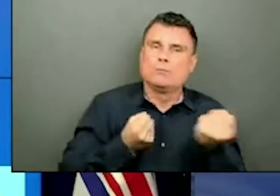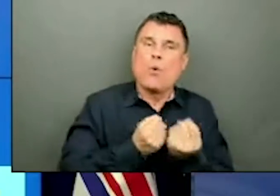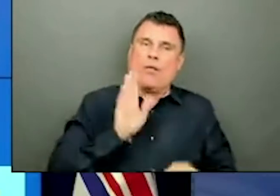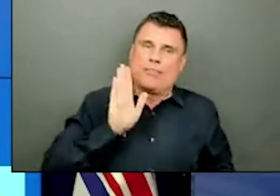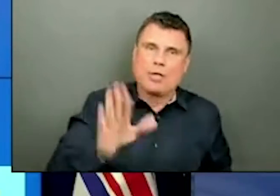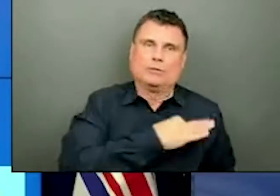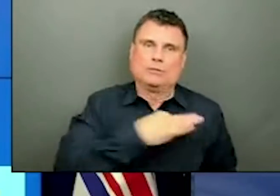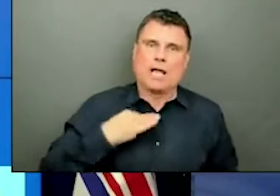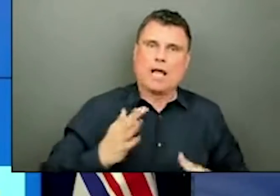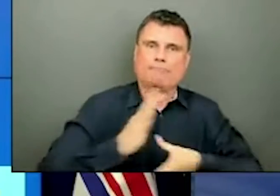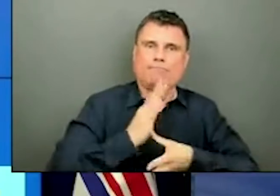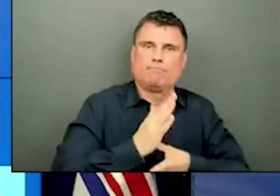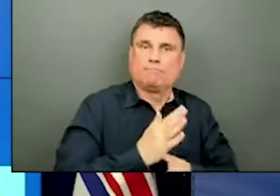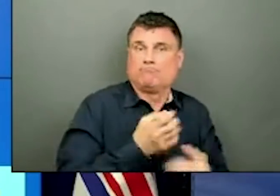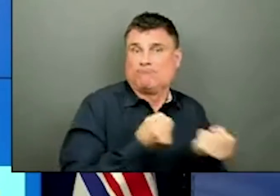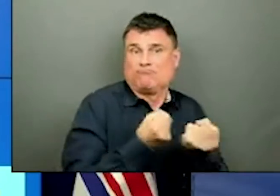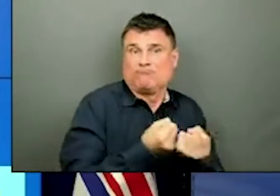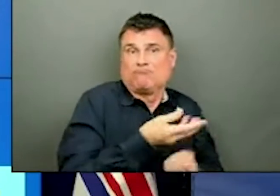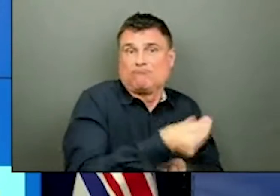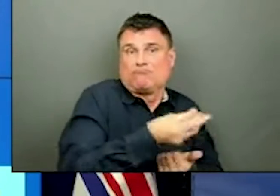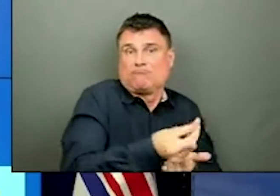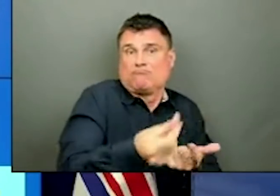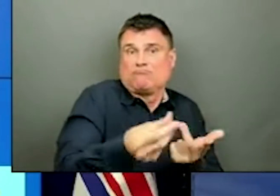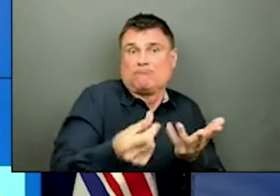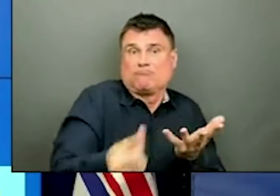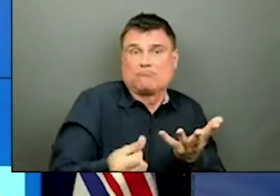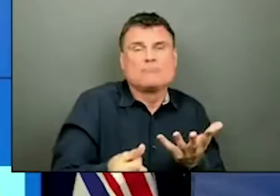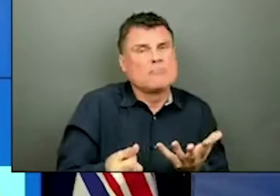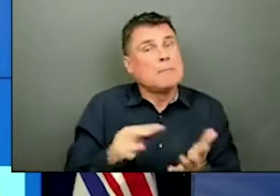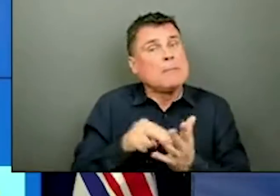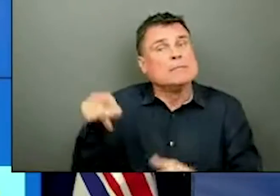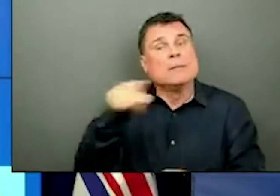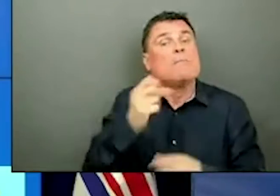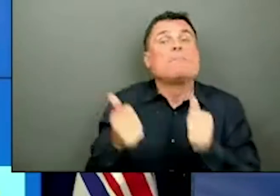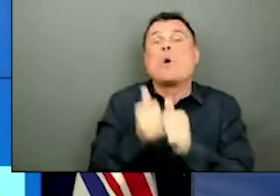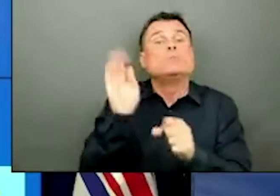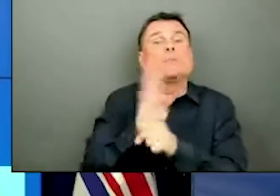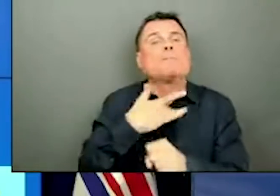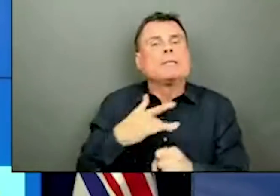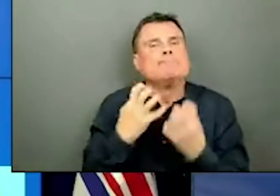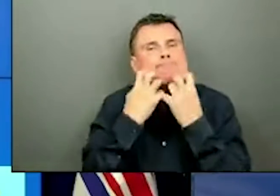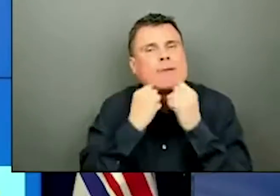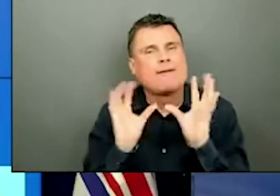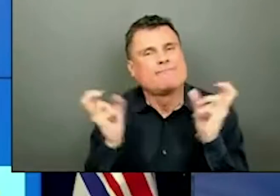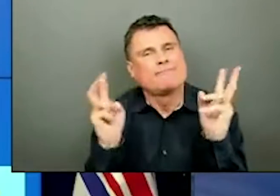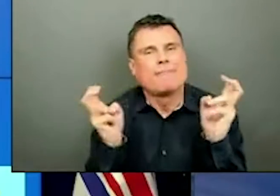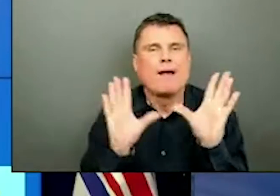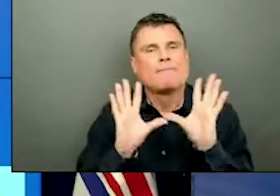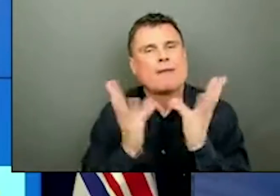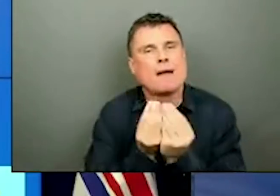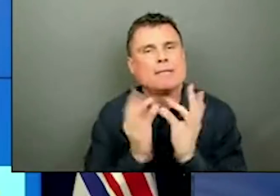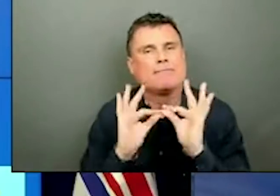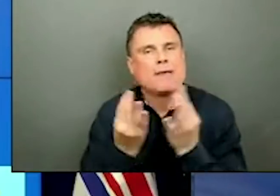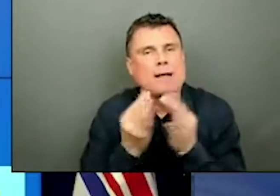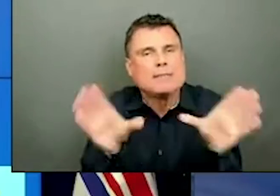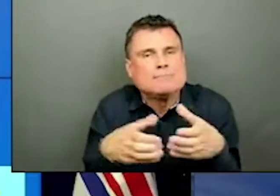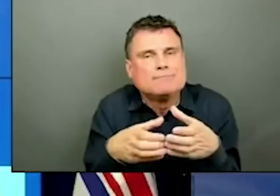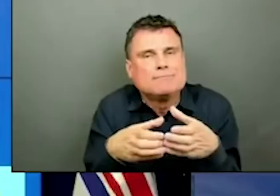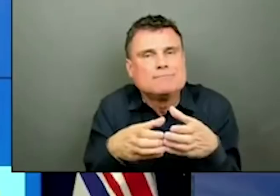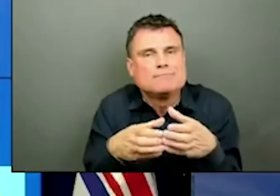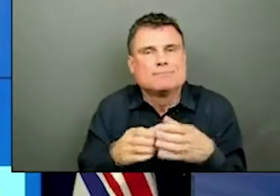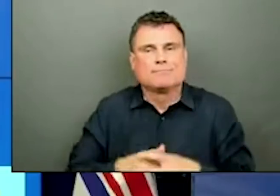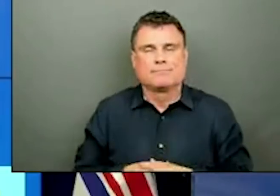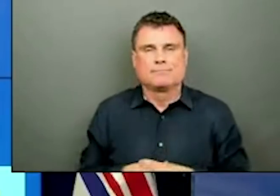are part of their families. And so that's what these dollars will be there for. Of course, we're also supporting businesses with other